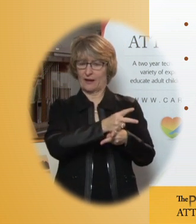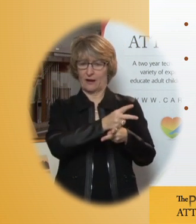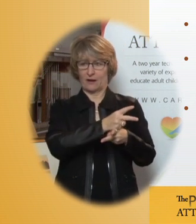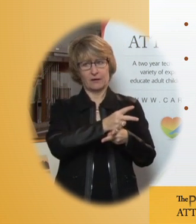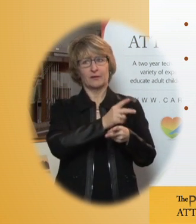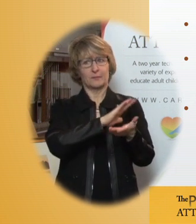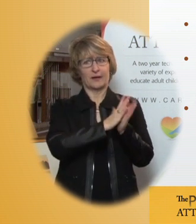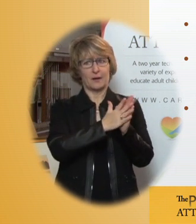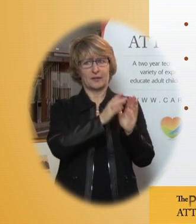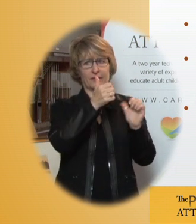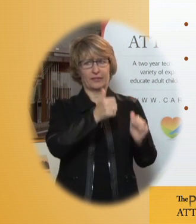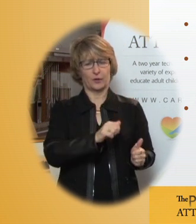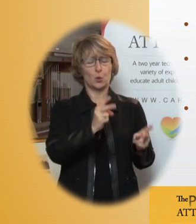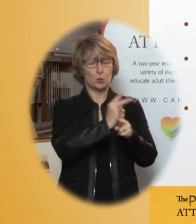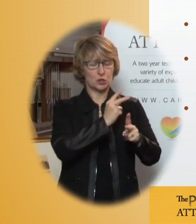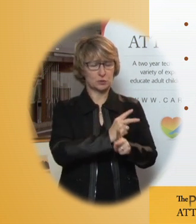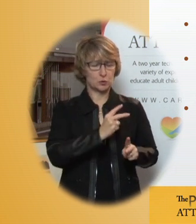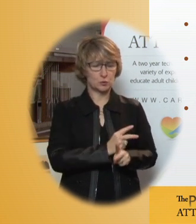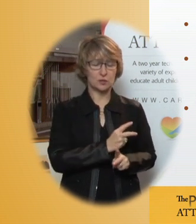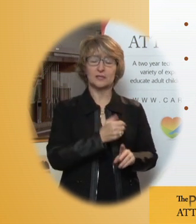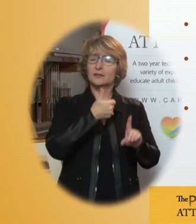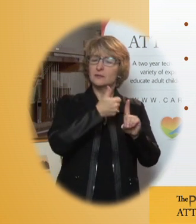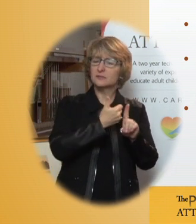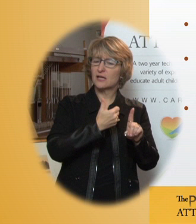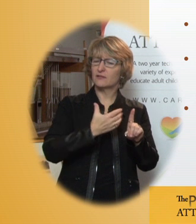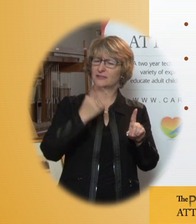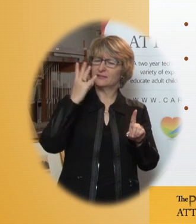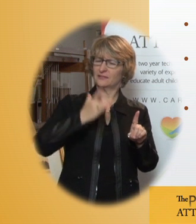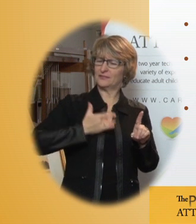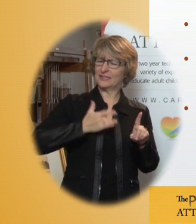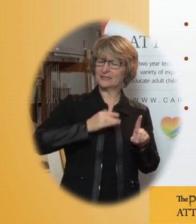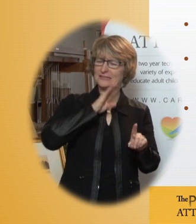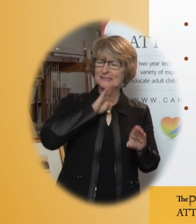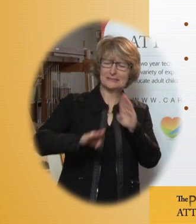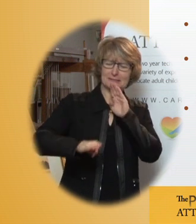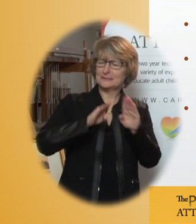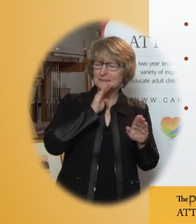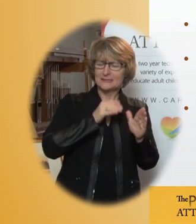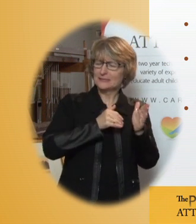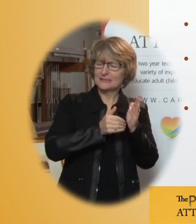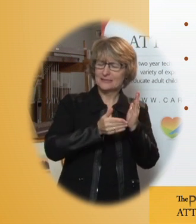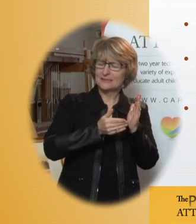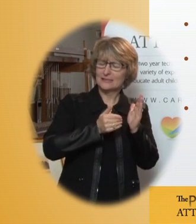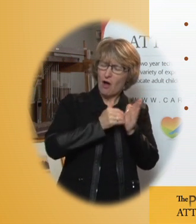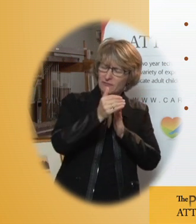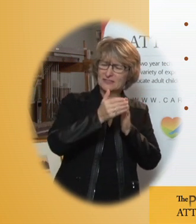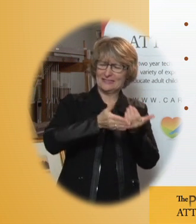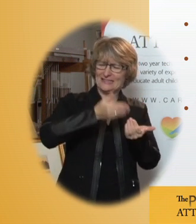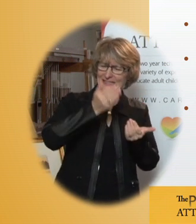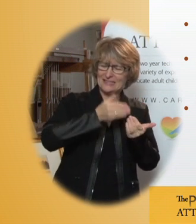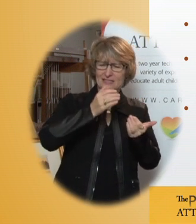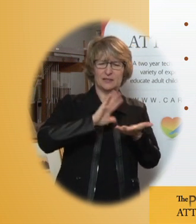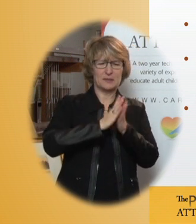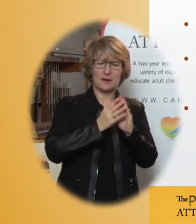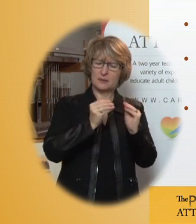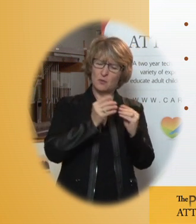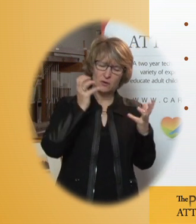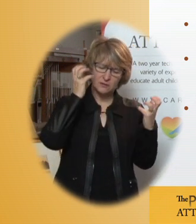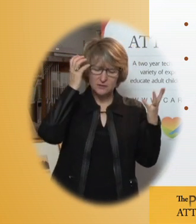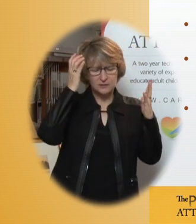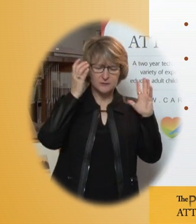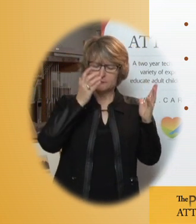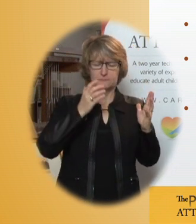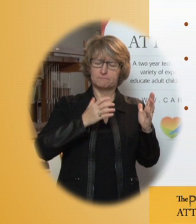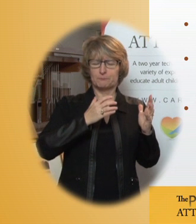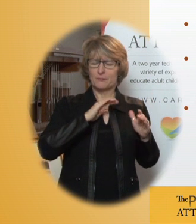care. He has increased frustration and agitation, and that's continually getting worse. And